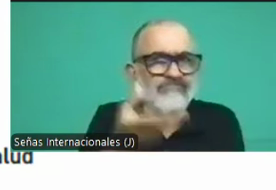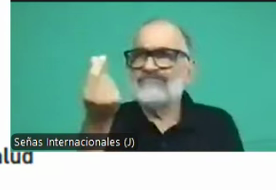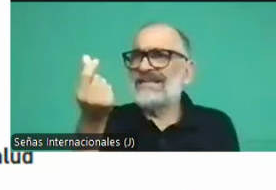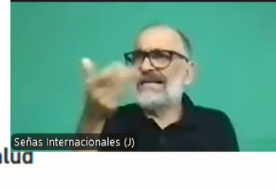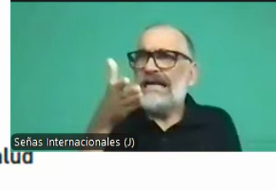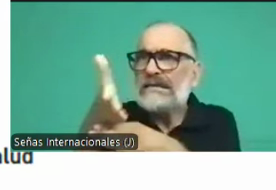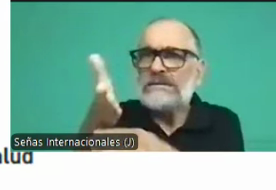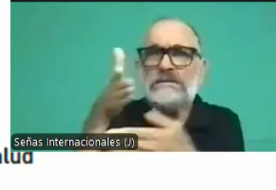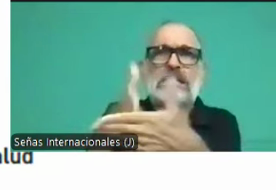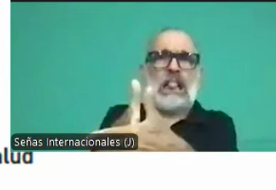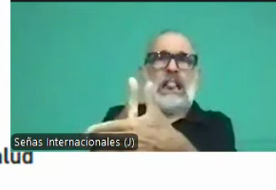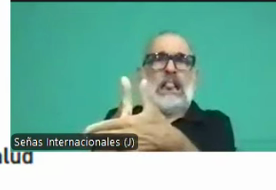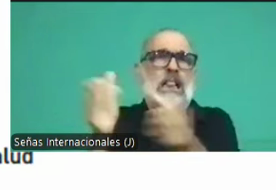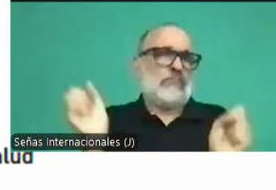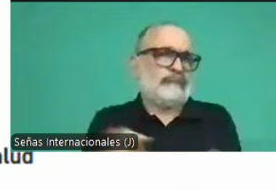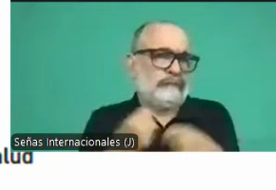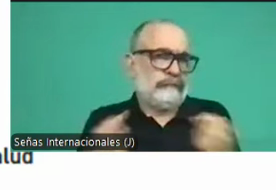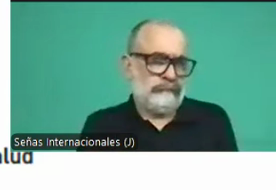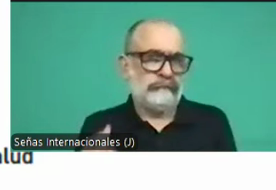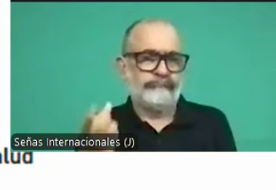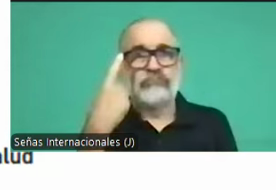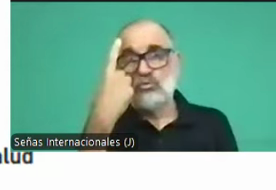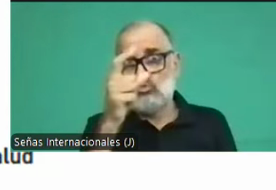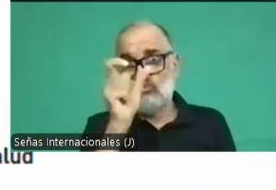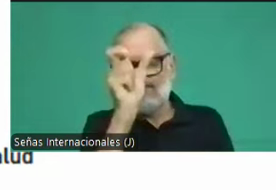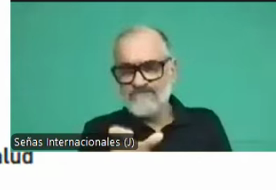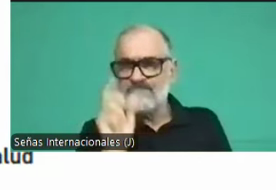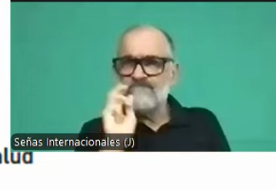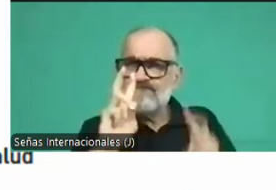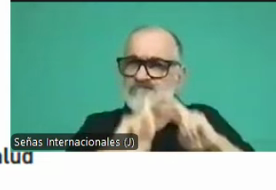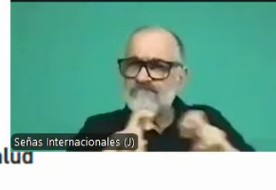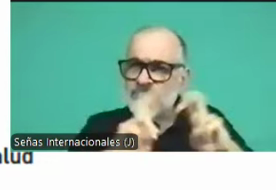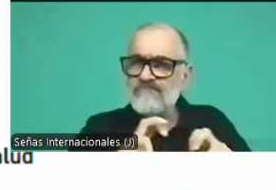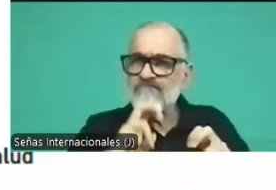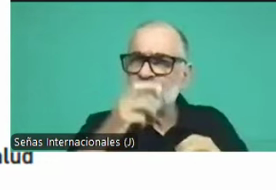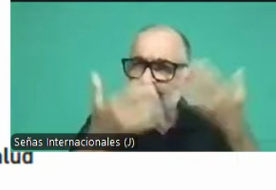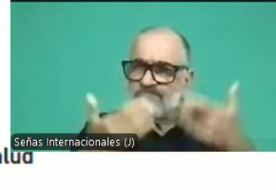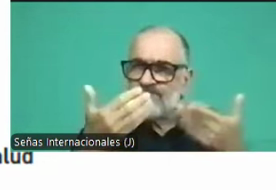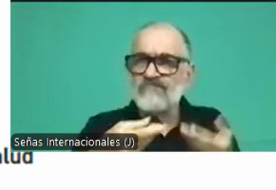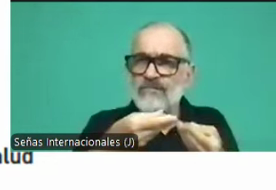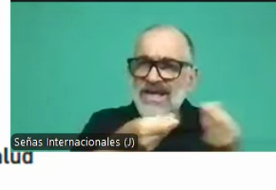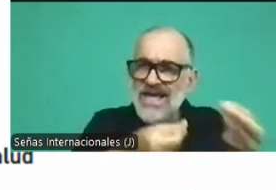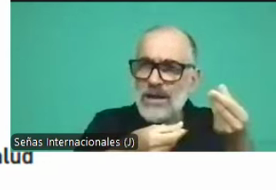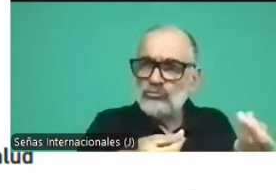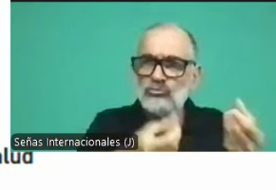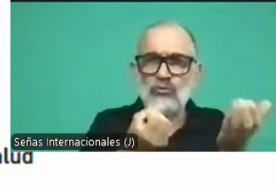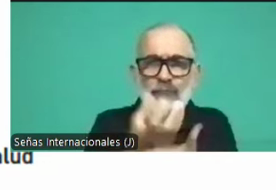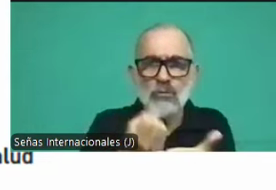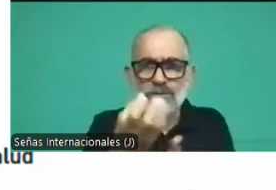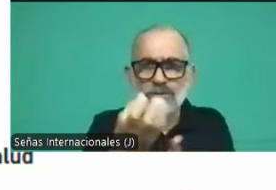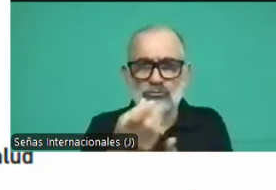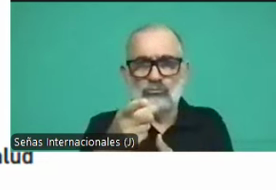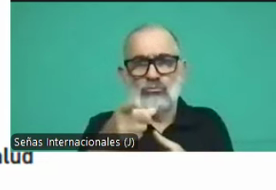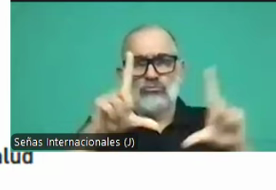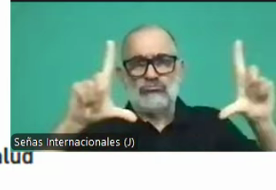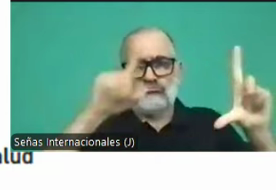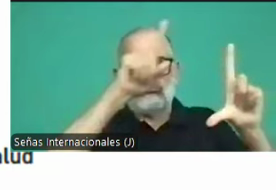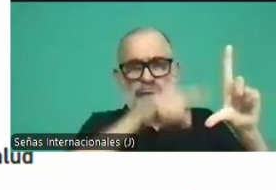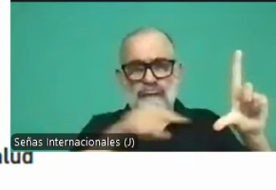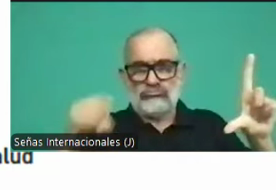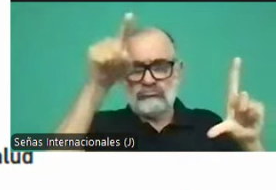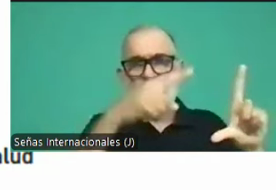analiza los When componentes de one ese gasto, analyzes the la components of información that es muy expenditure, diversa. Acá the information is simplemente very diverse. Here, seleccionamos uno de los we componentes que merely